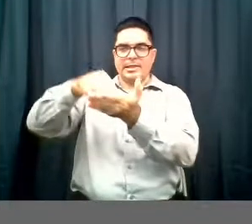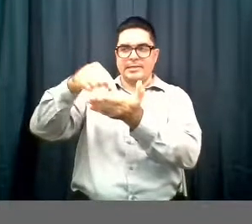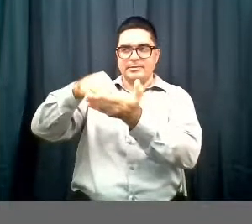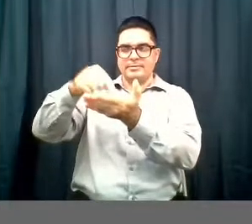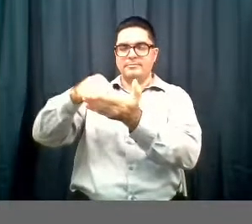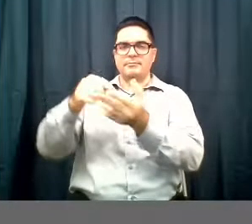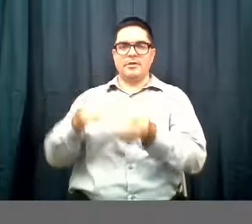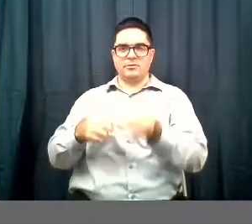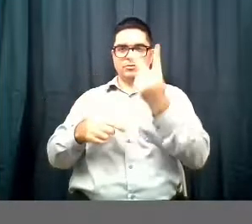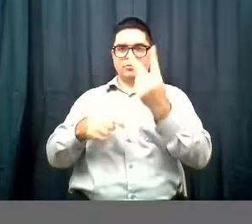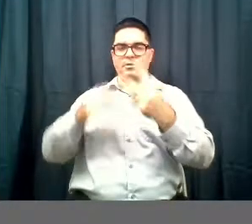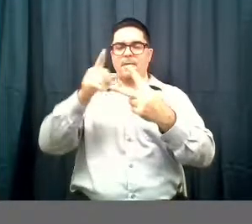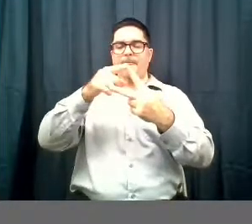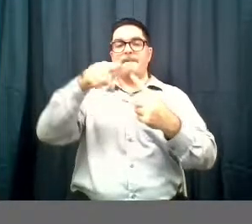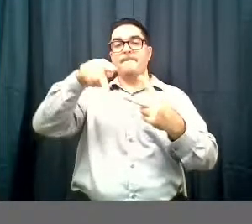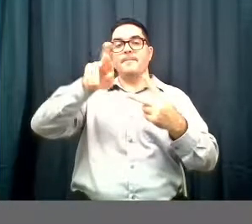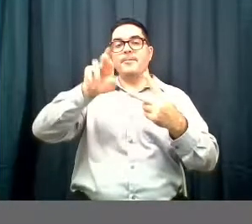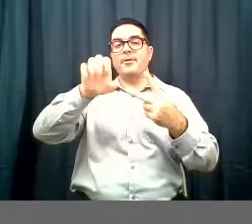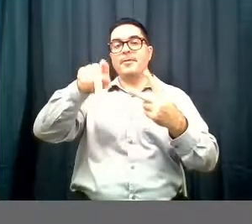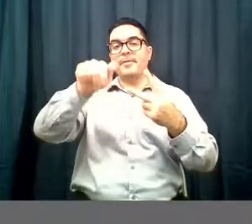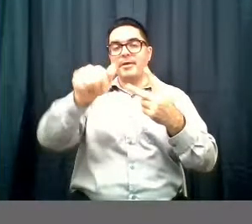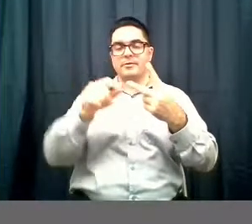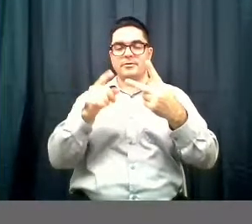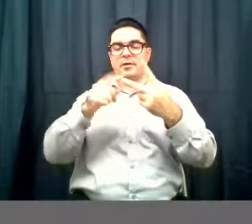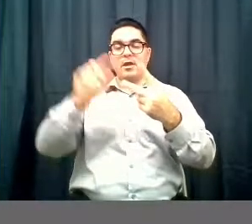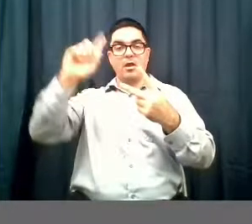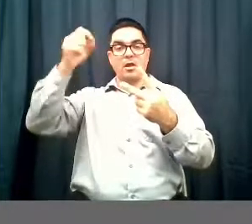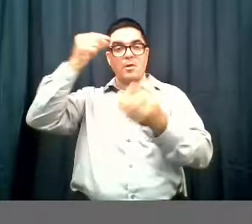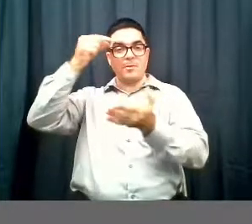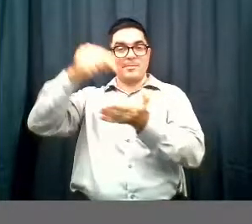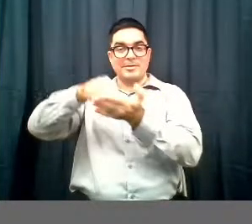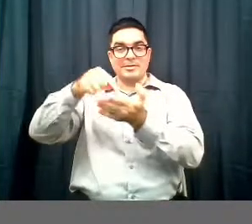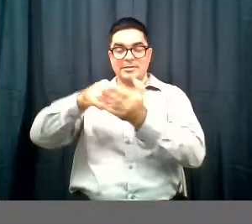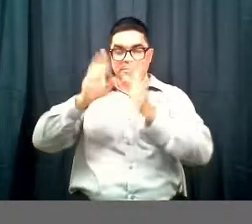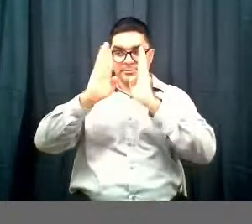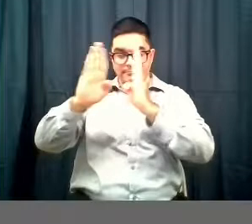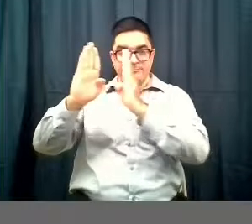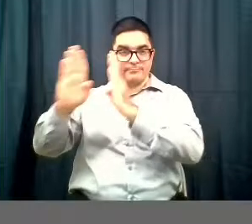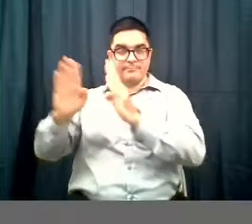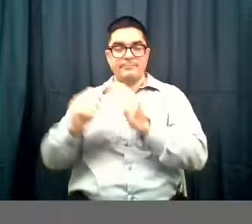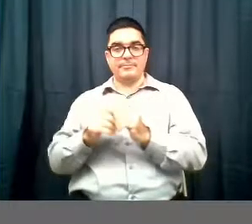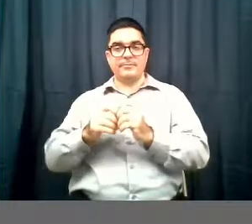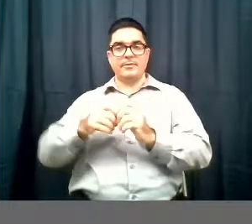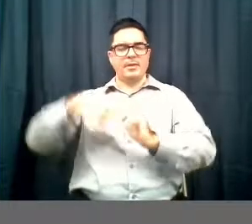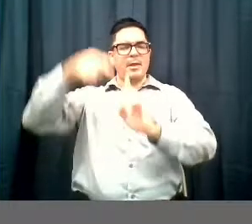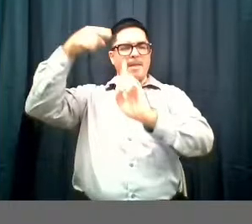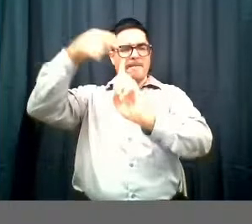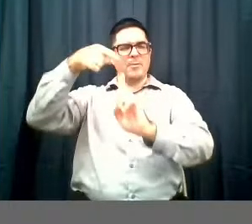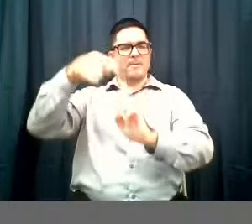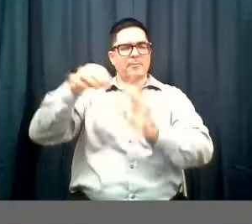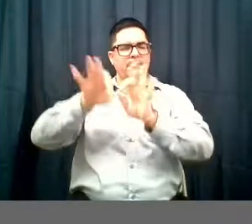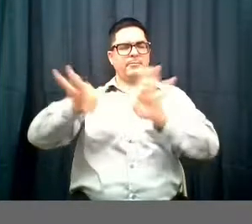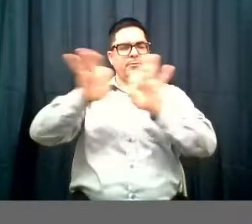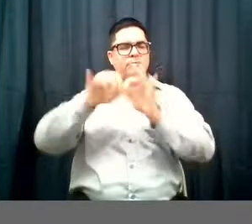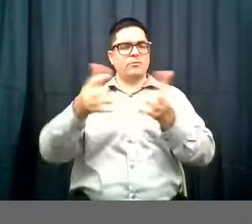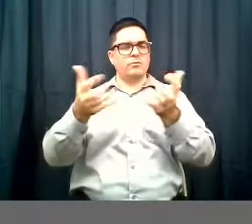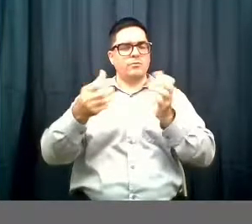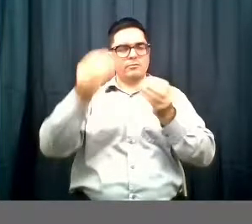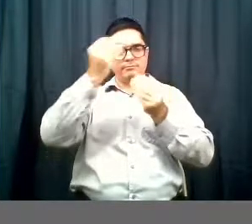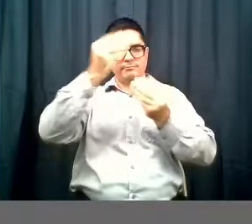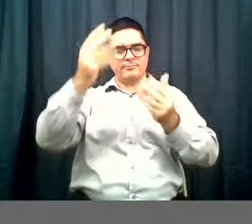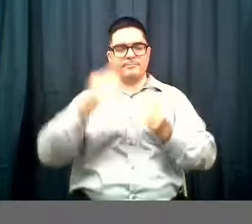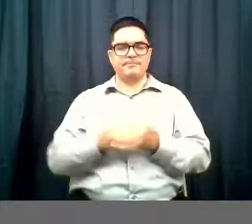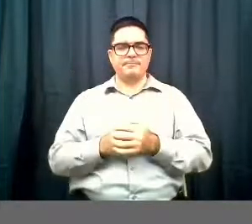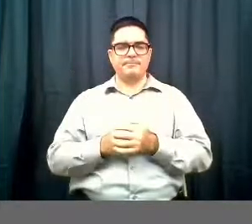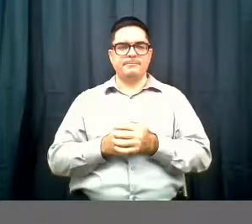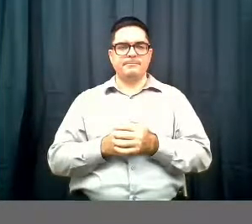for PREPA and the central government debts, there are also a key few points that I'd like to mention. With regard to the PREPA RSA